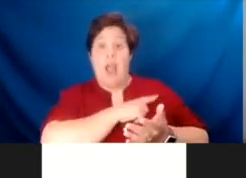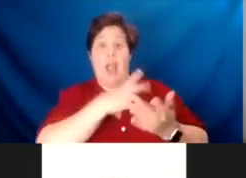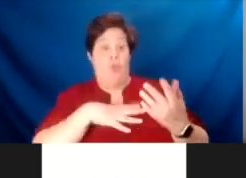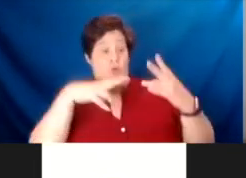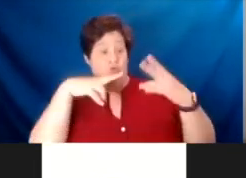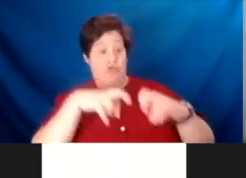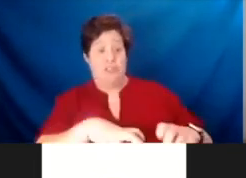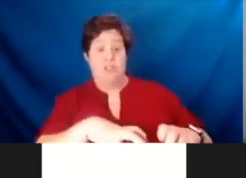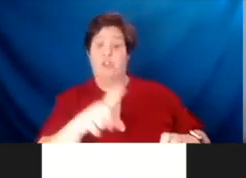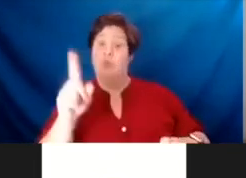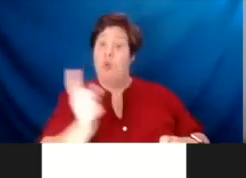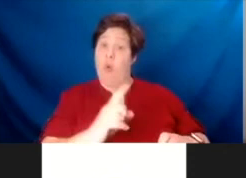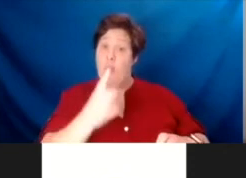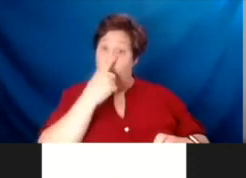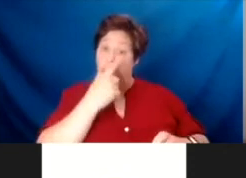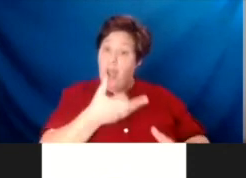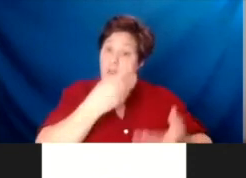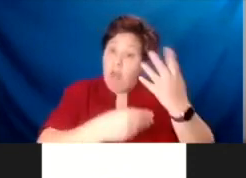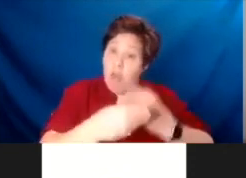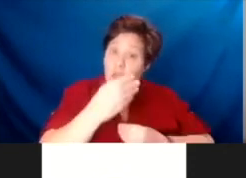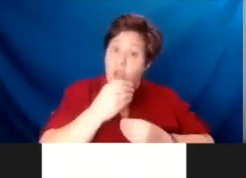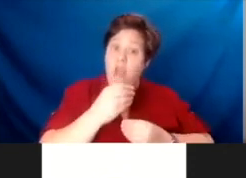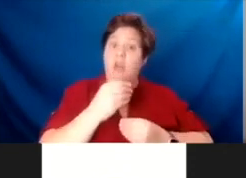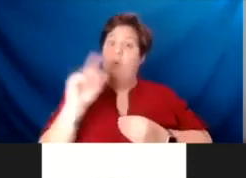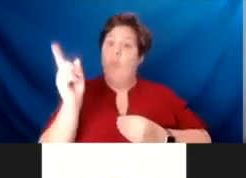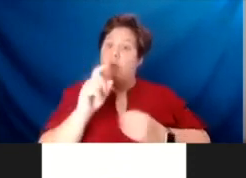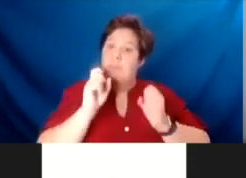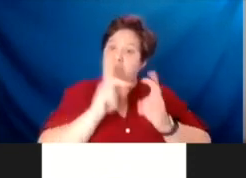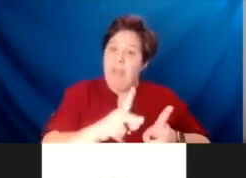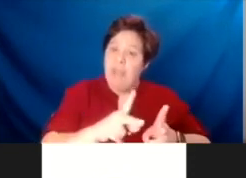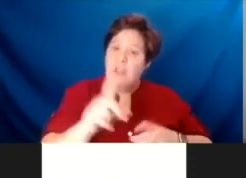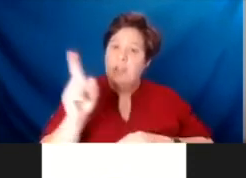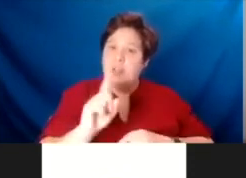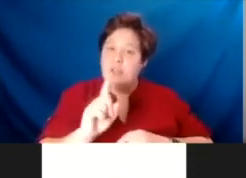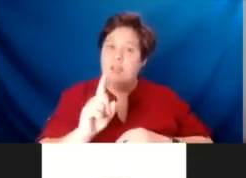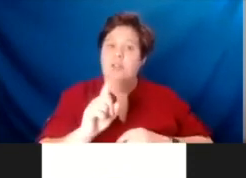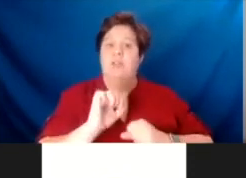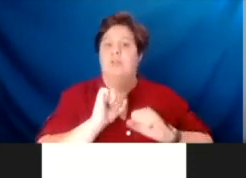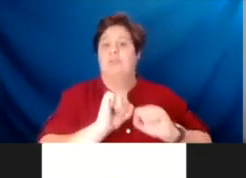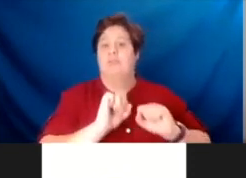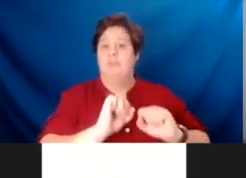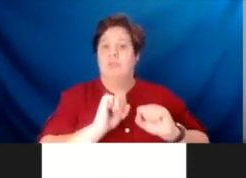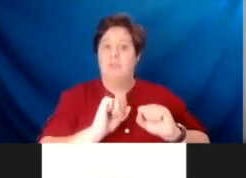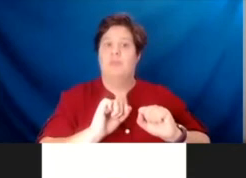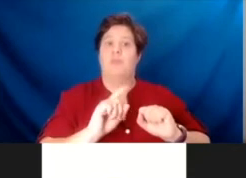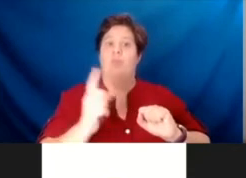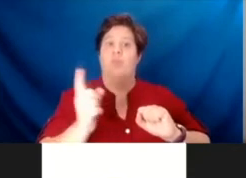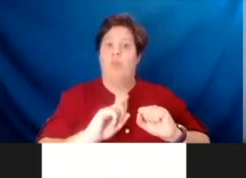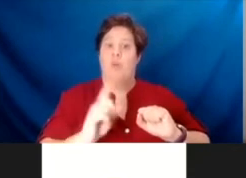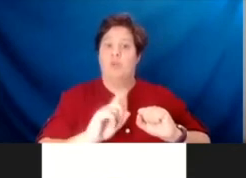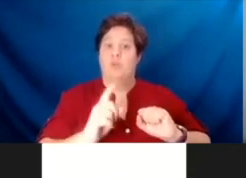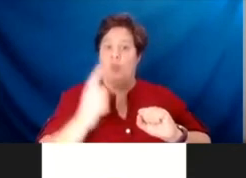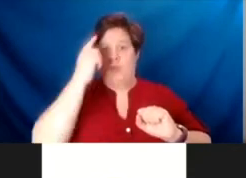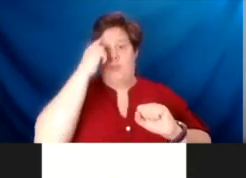research? What do you think you can learn from it? What's your method? That's definitely what we think